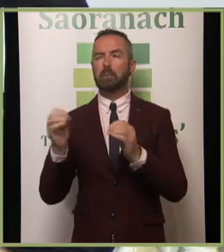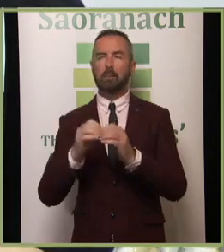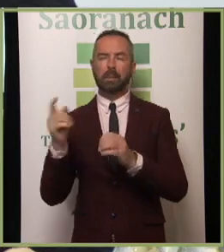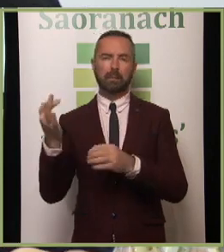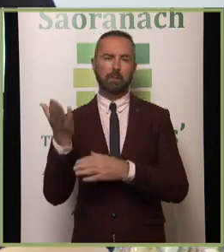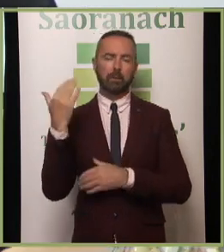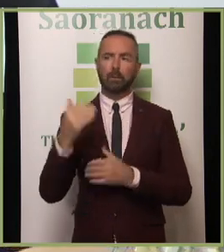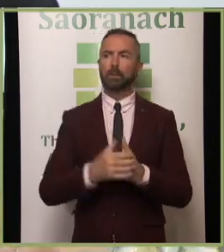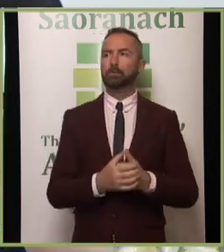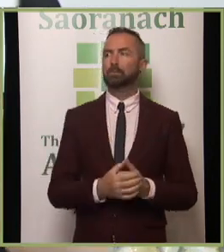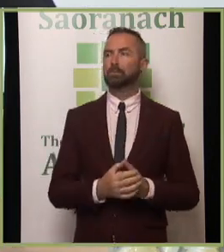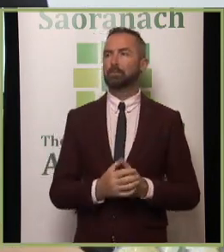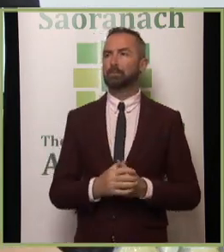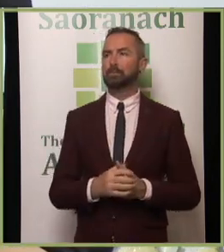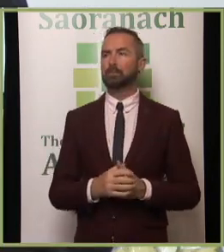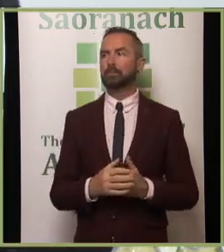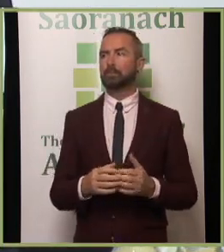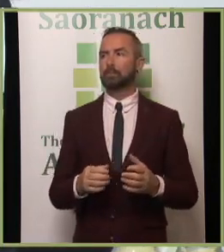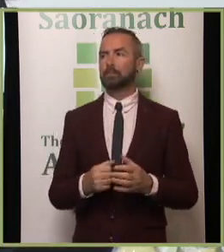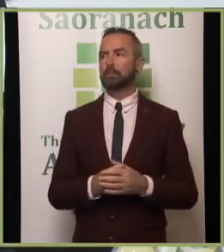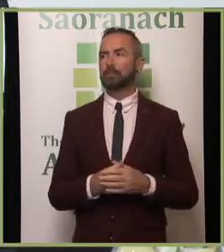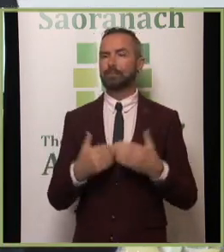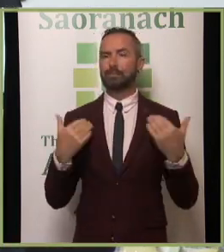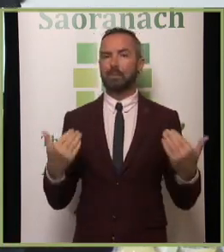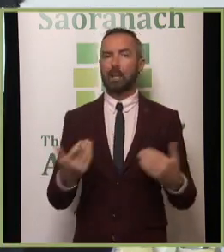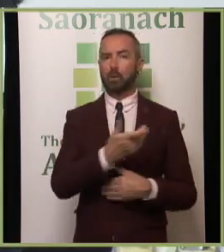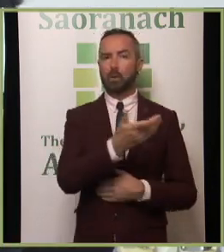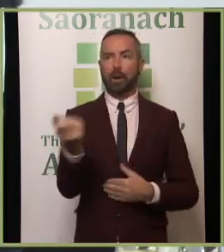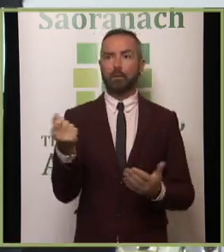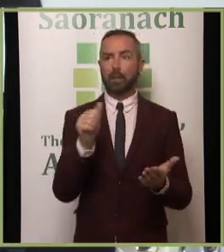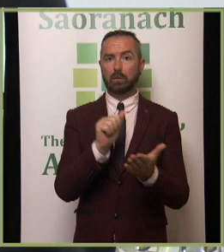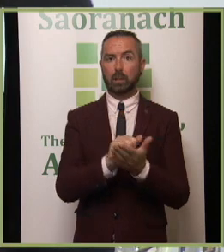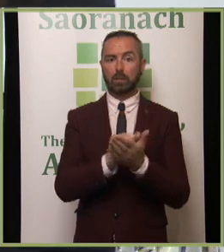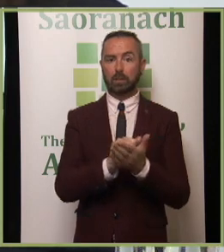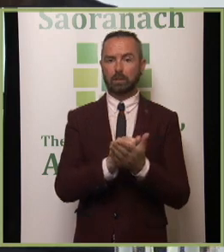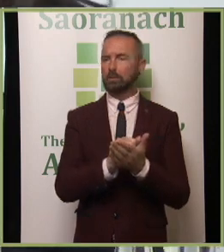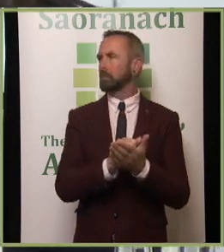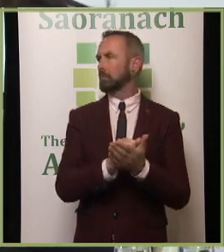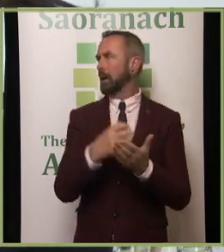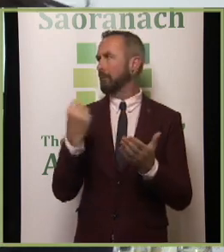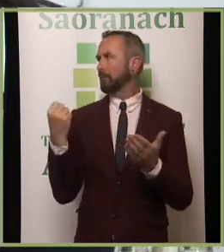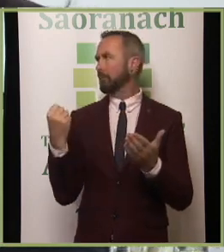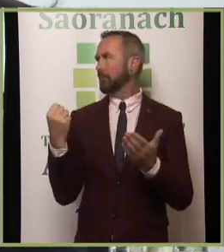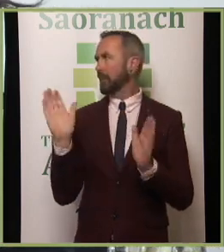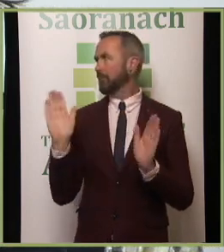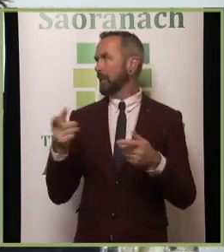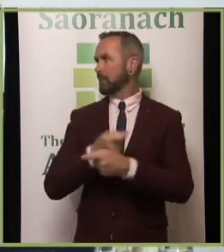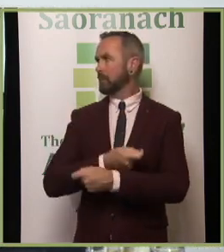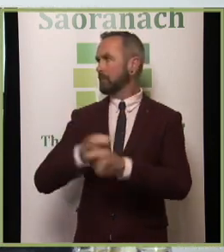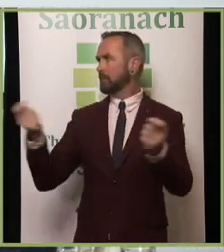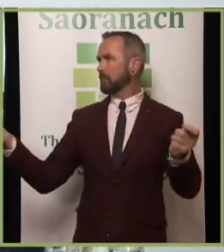Okay, so you now have a document. No, they have it on their page. No, I think they do.